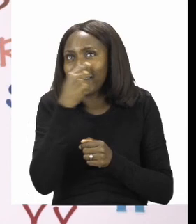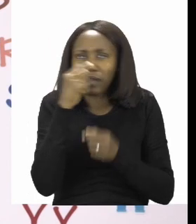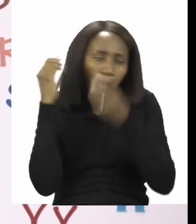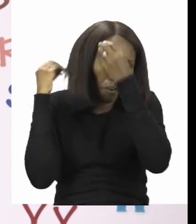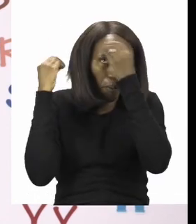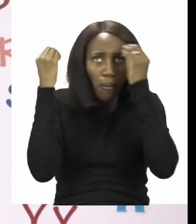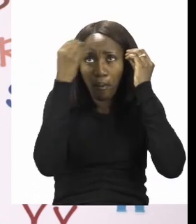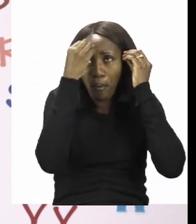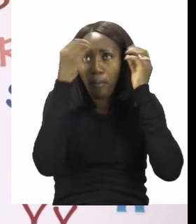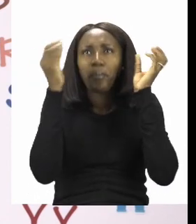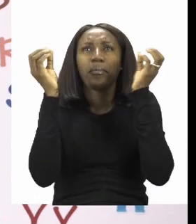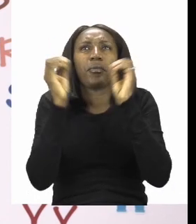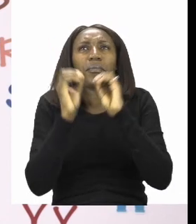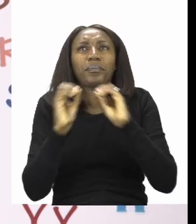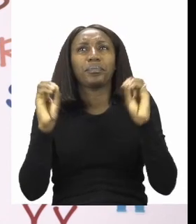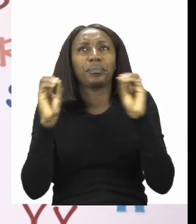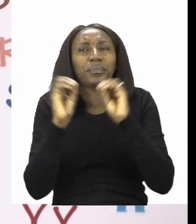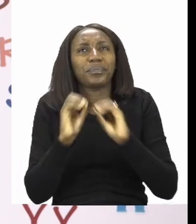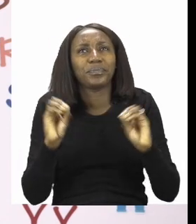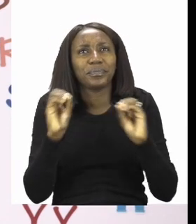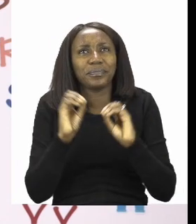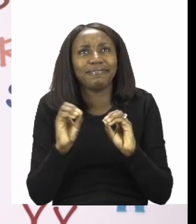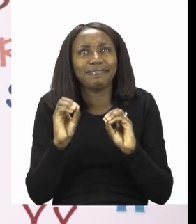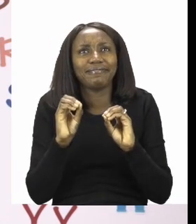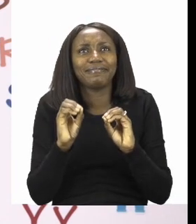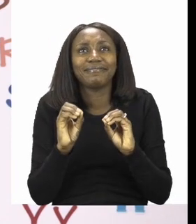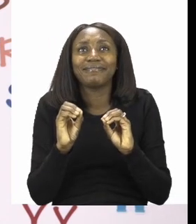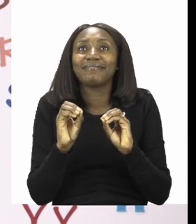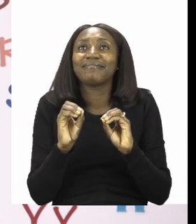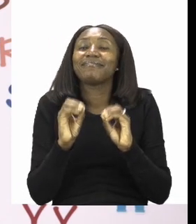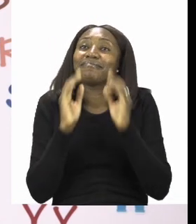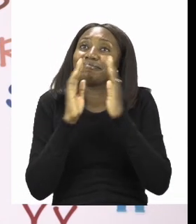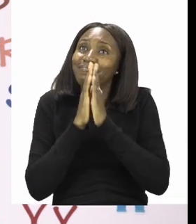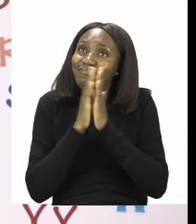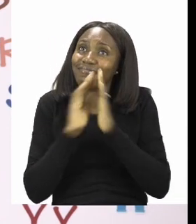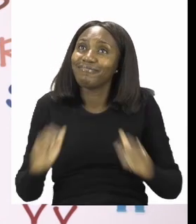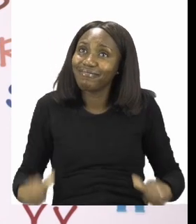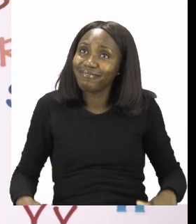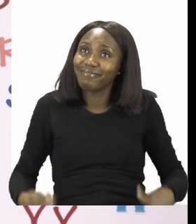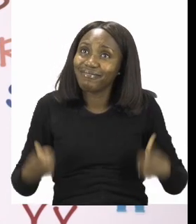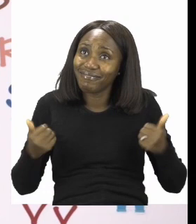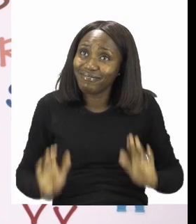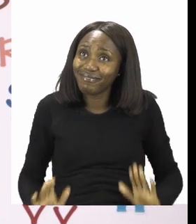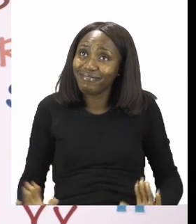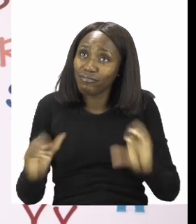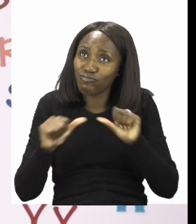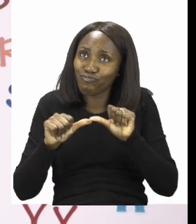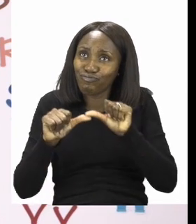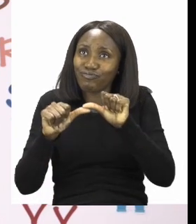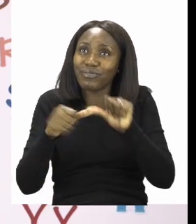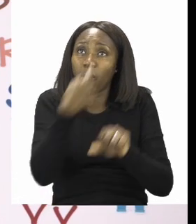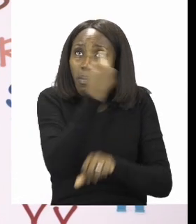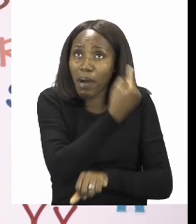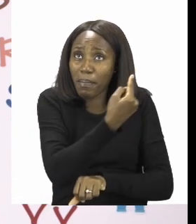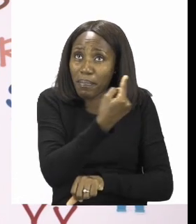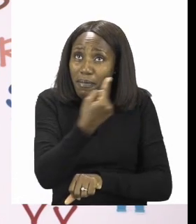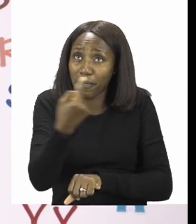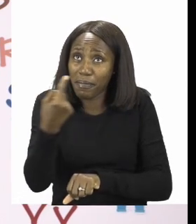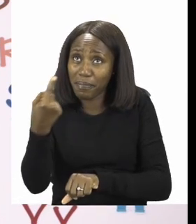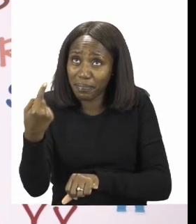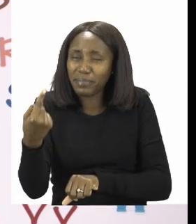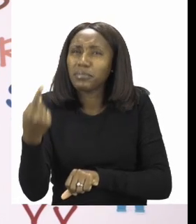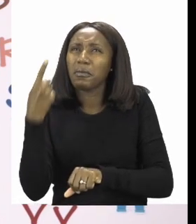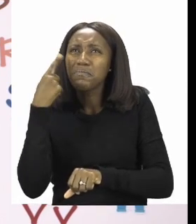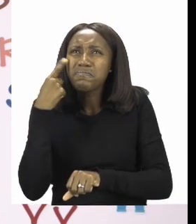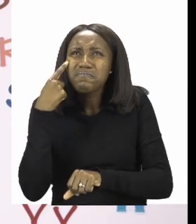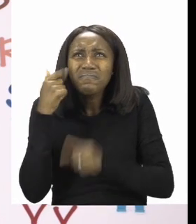don't try and look for it again. So boys and girls, complete this page by yourselves. Make sure you take a good look at